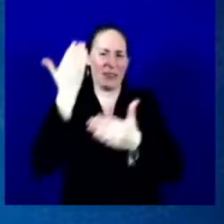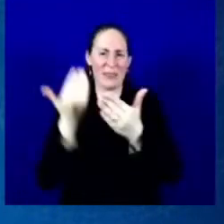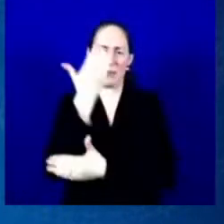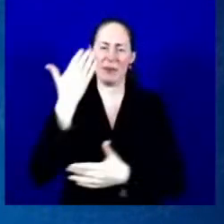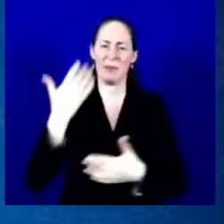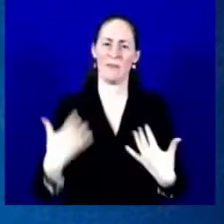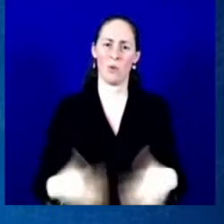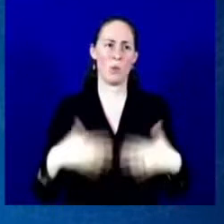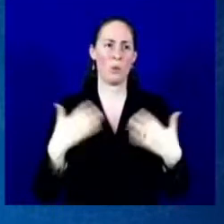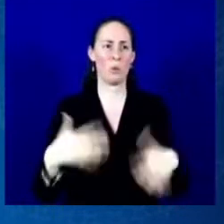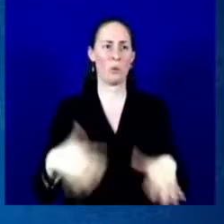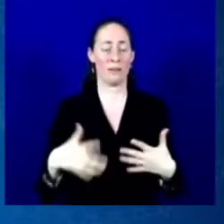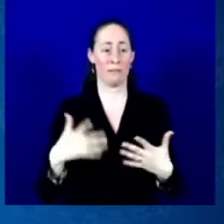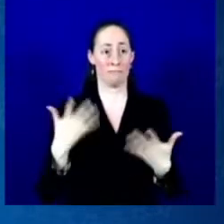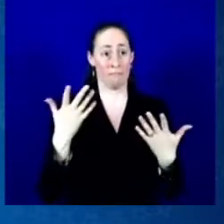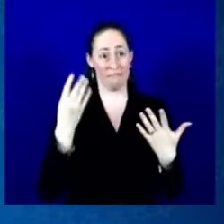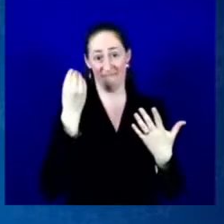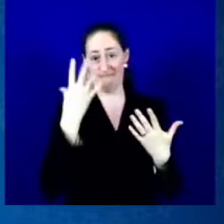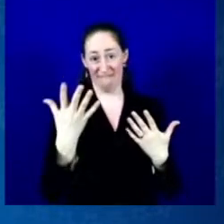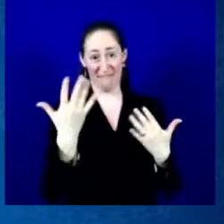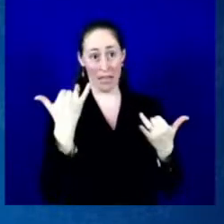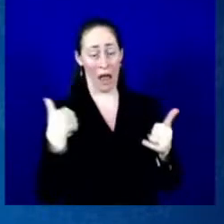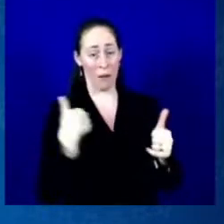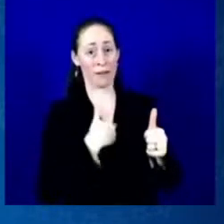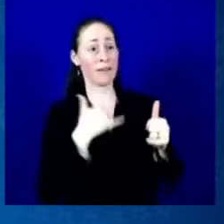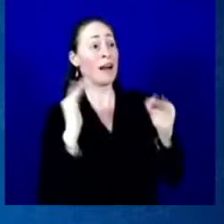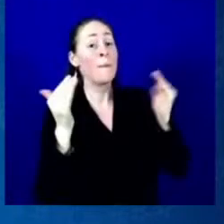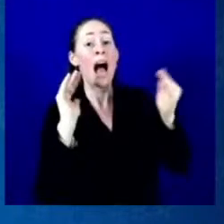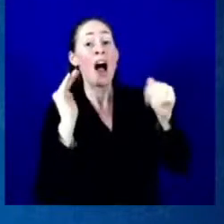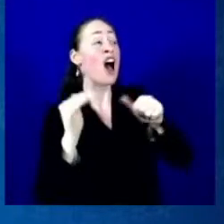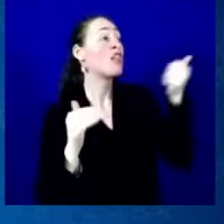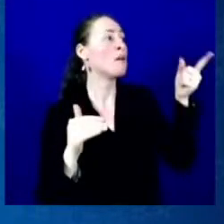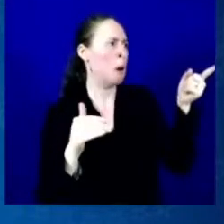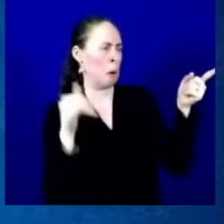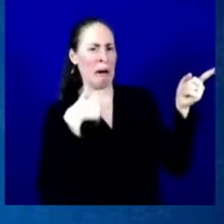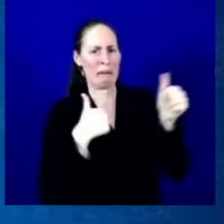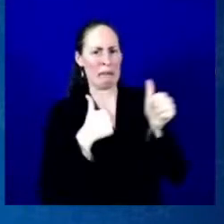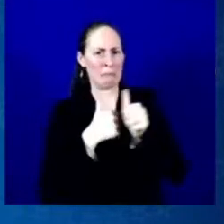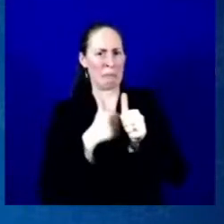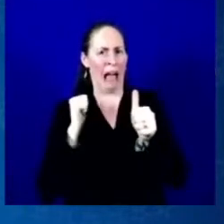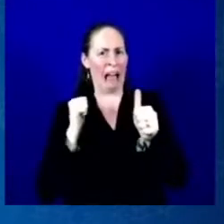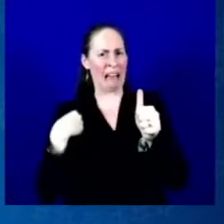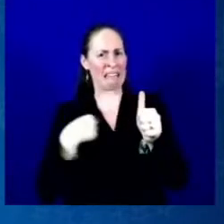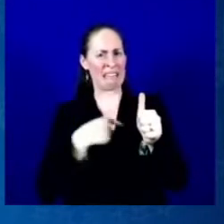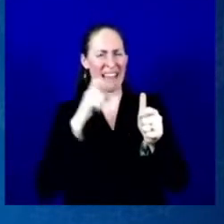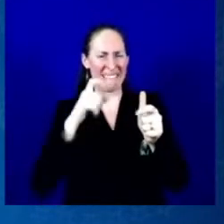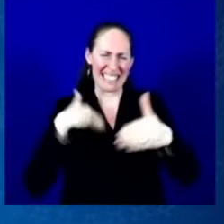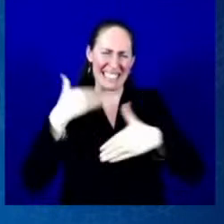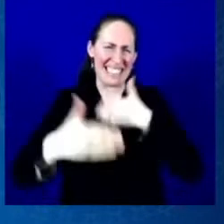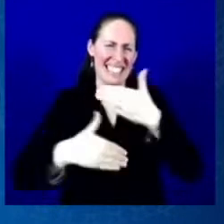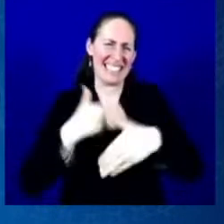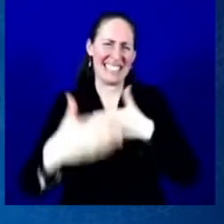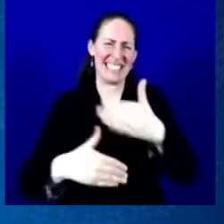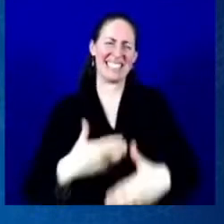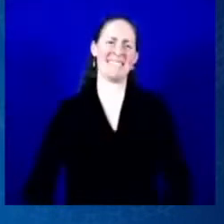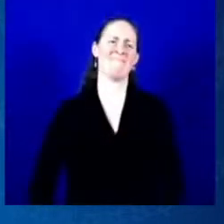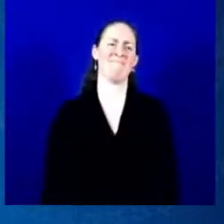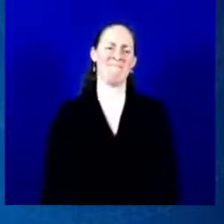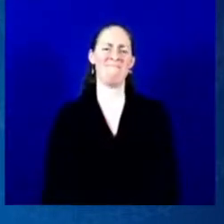world. Decades ago, we used to invest 2% of our gross domestic product in